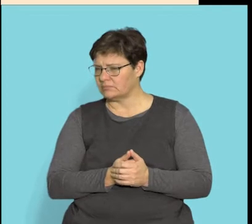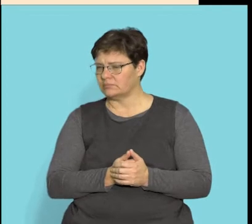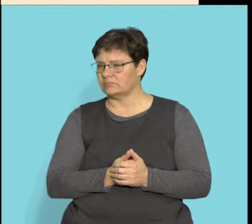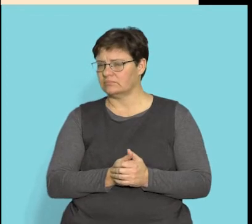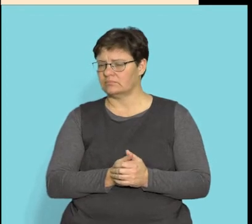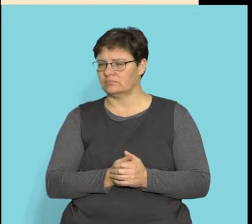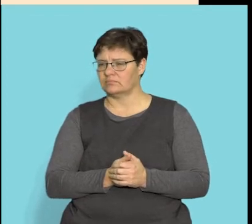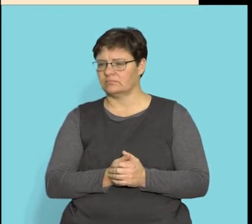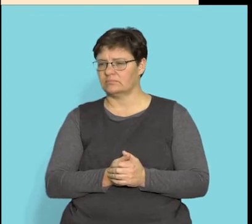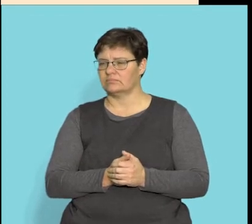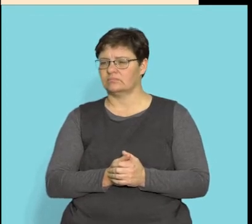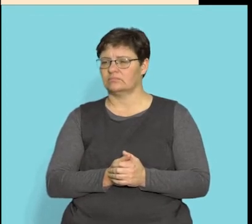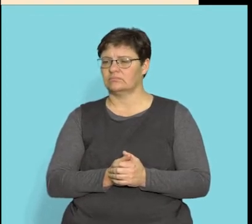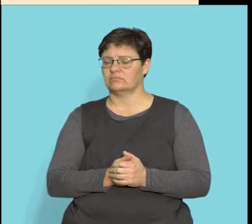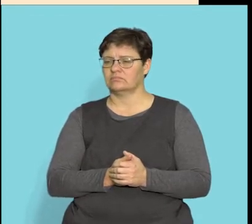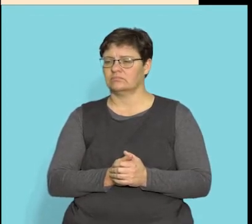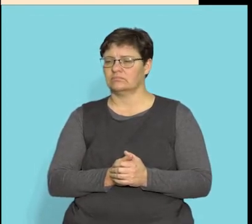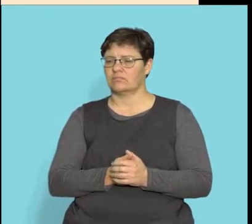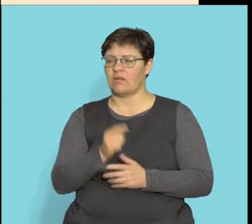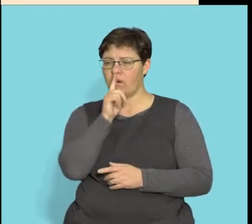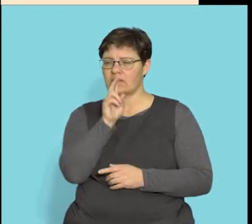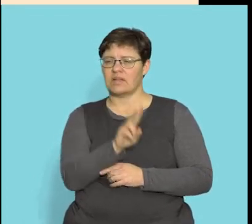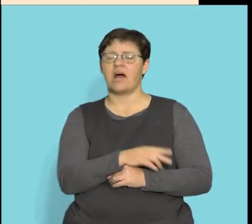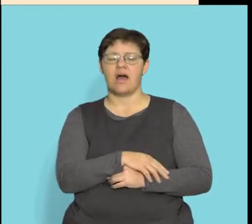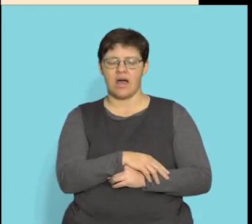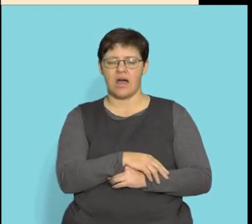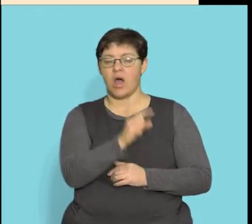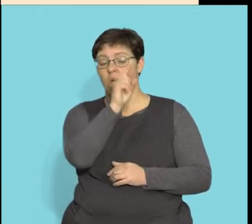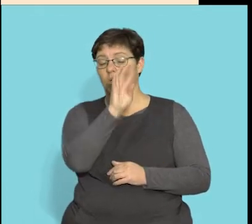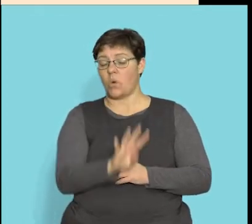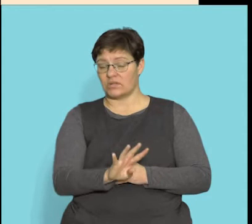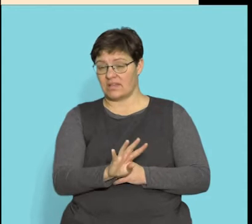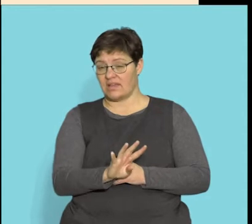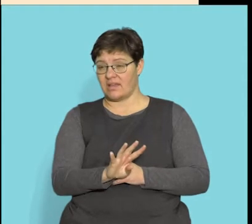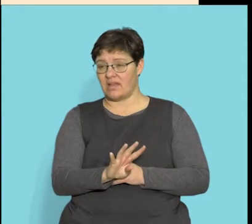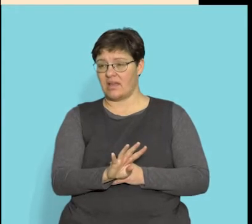in terms of the new one? And everyone can hopefully see that if I take